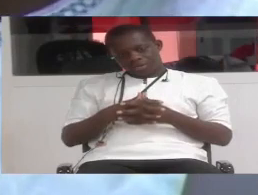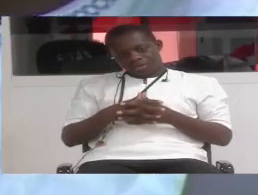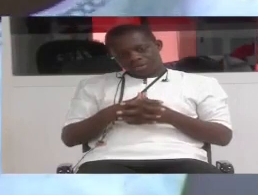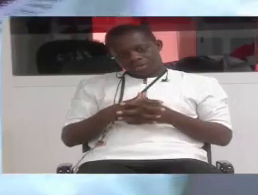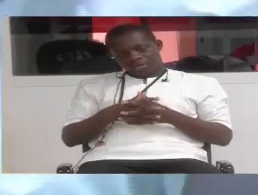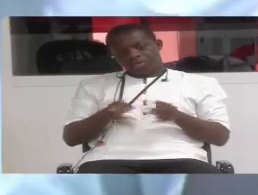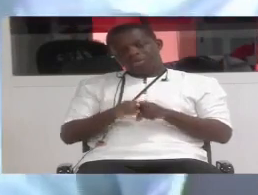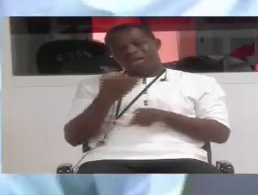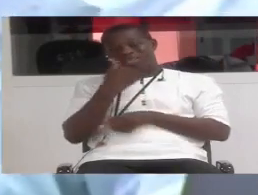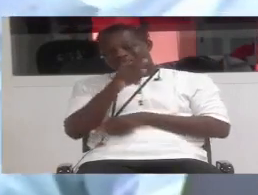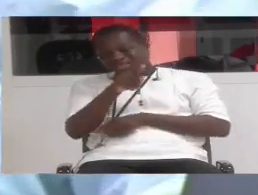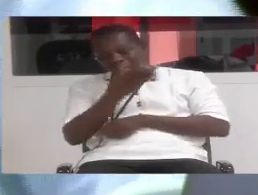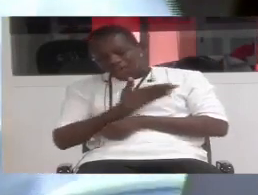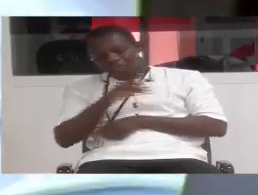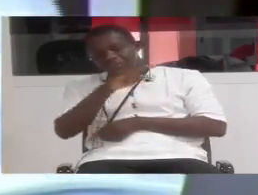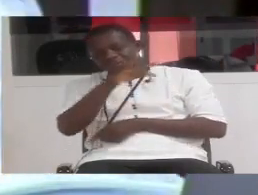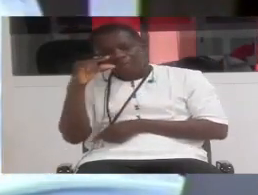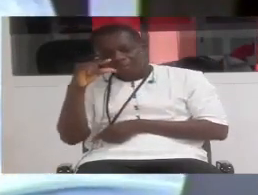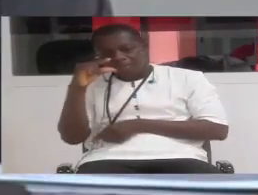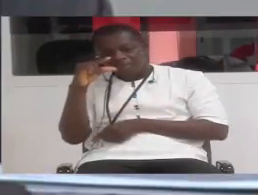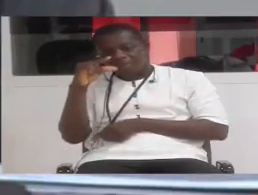does it have a name da fofu amna tour